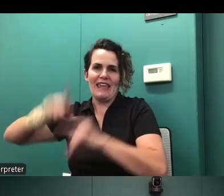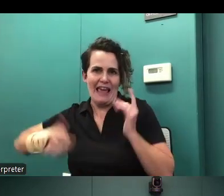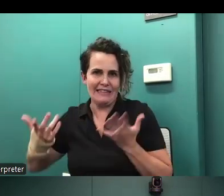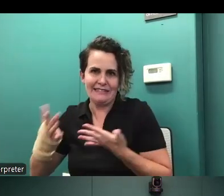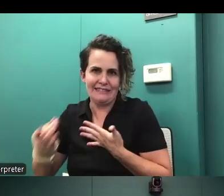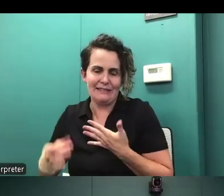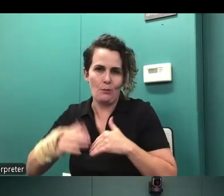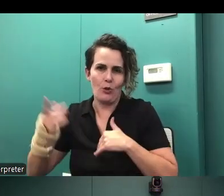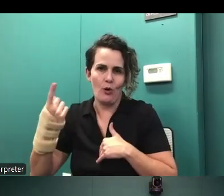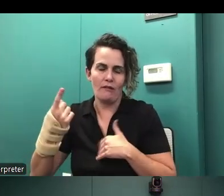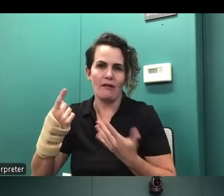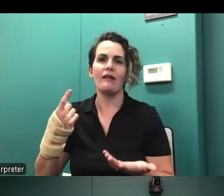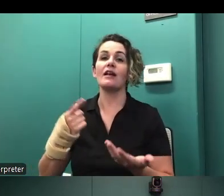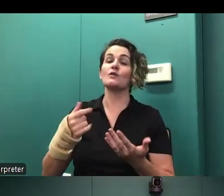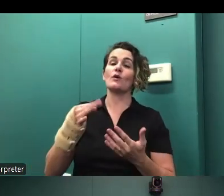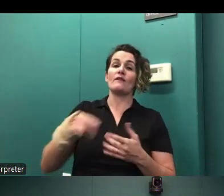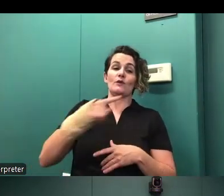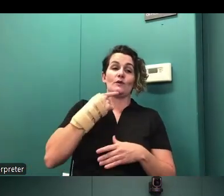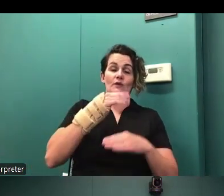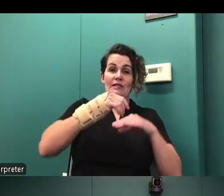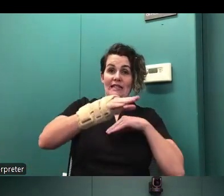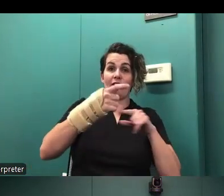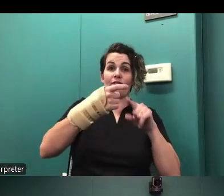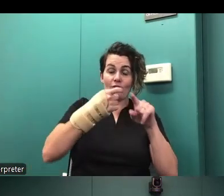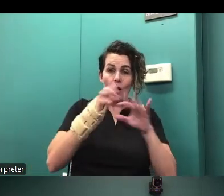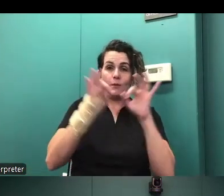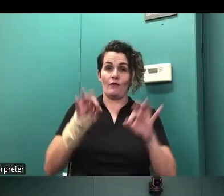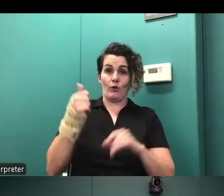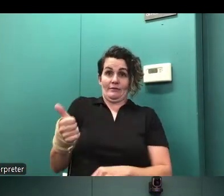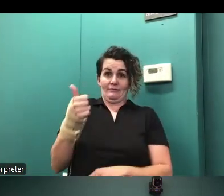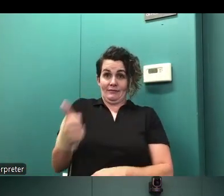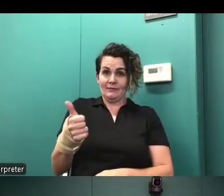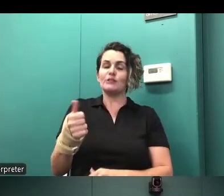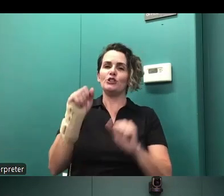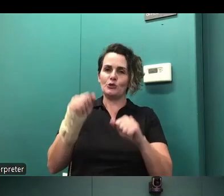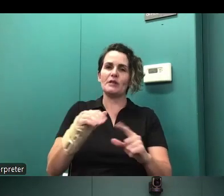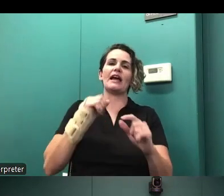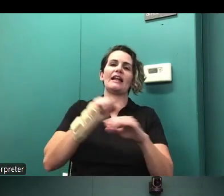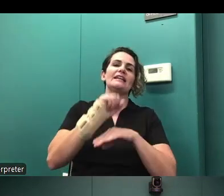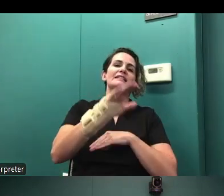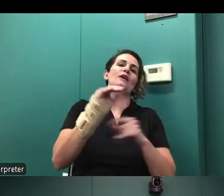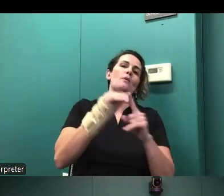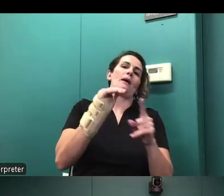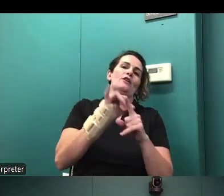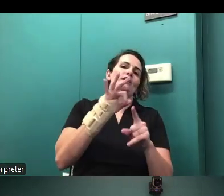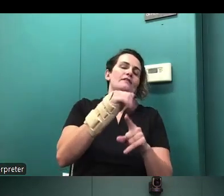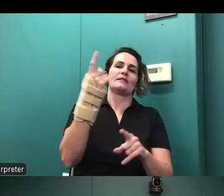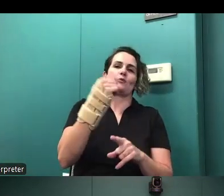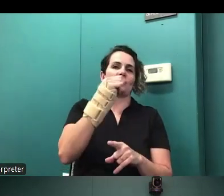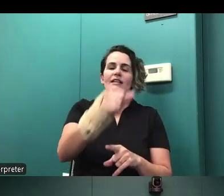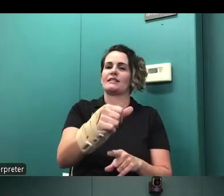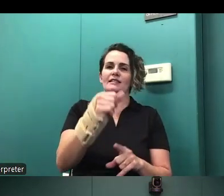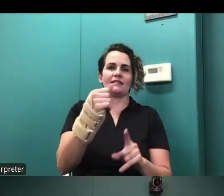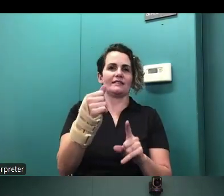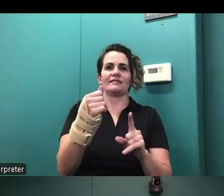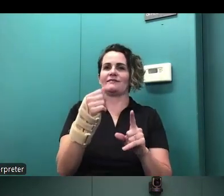And then if you send directly from forms, you can send reminders to those who have not responded yet. So when you've sent it